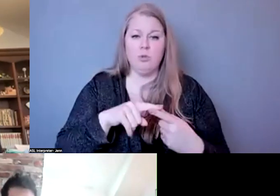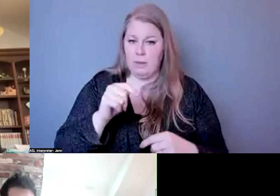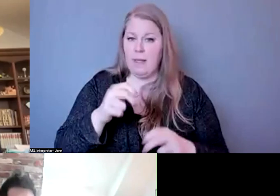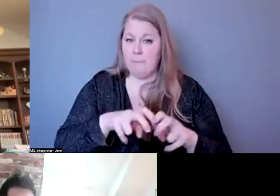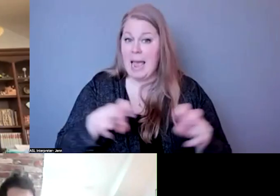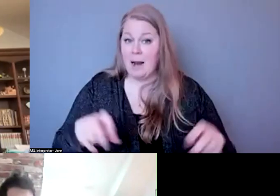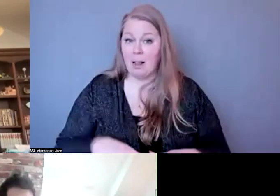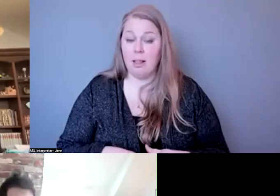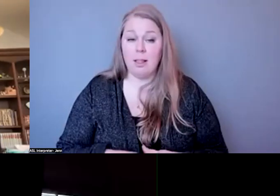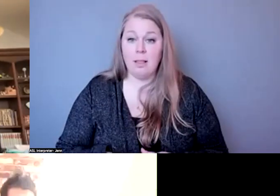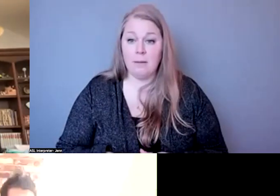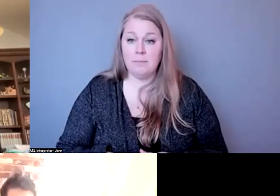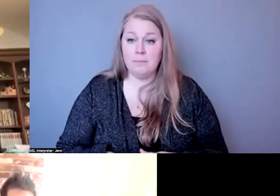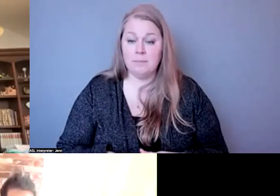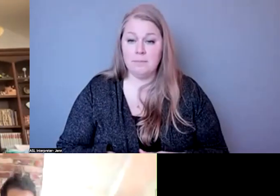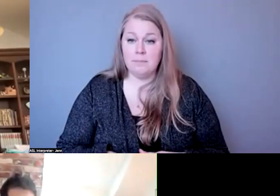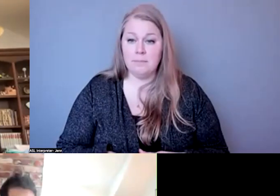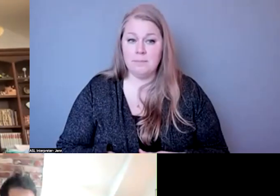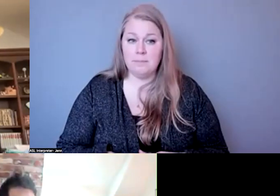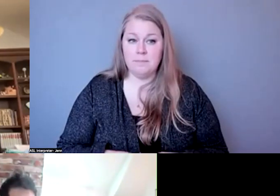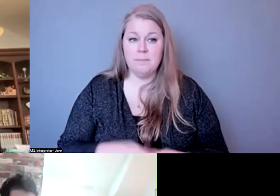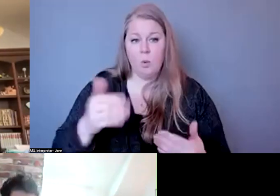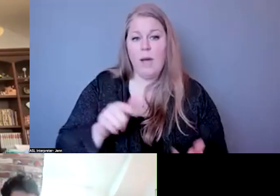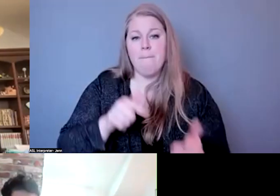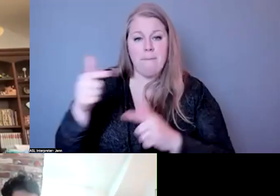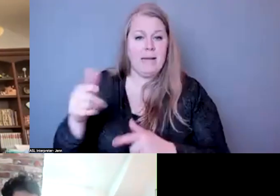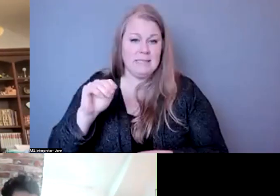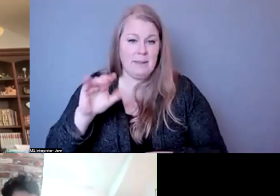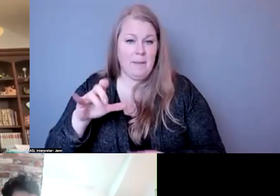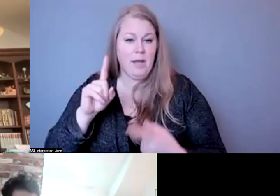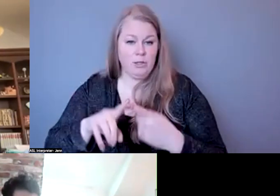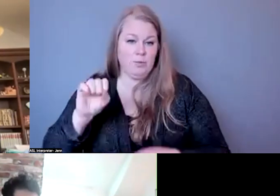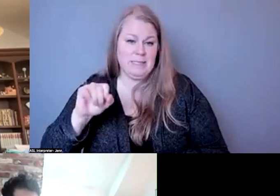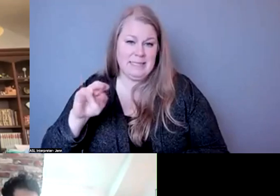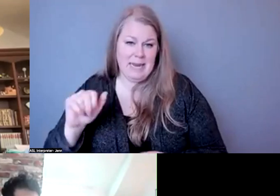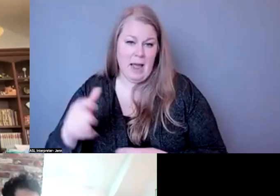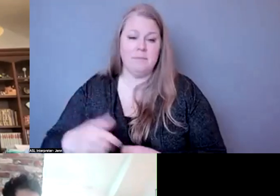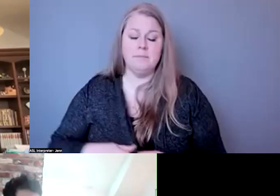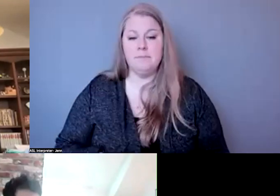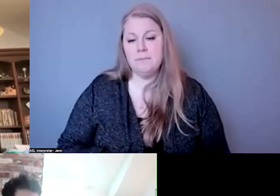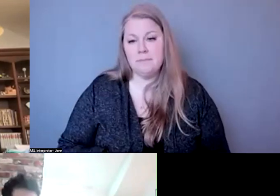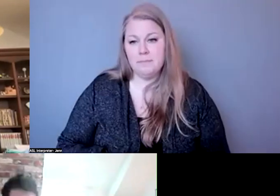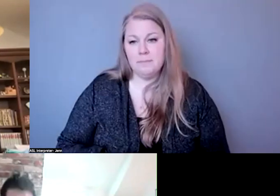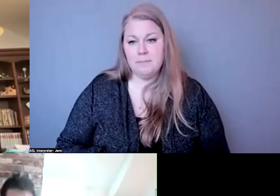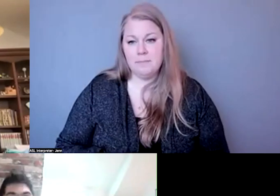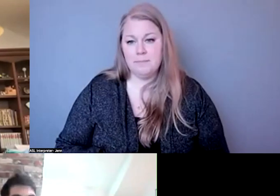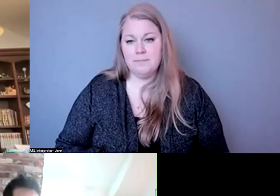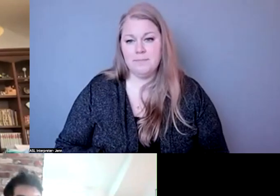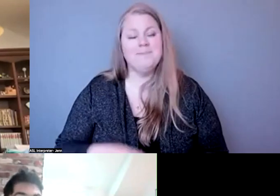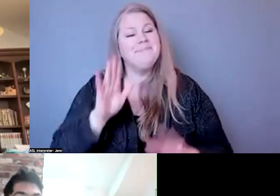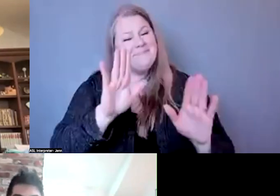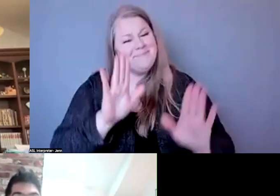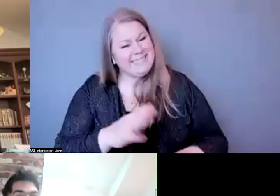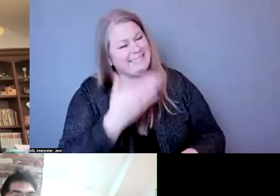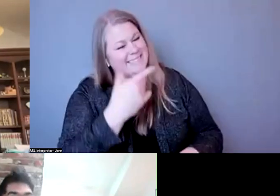So without you, I pass the microphone to Sina. Yeah. Amazing. Well, thanks,